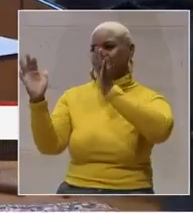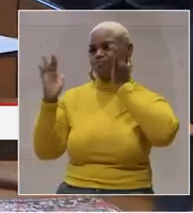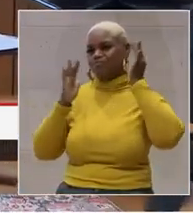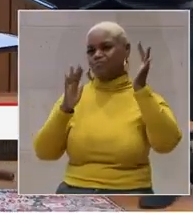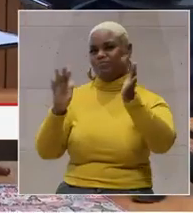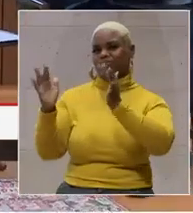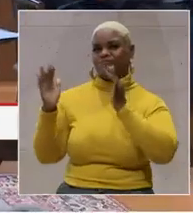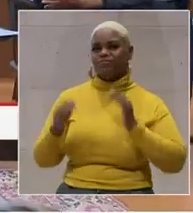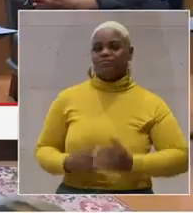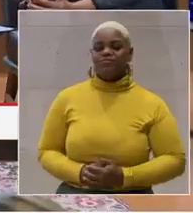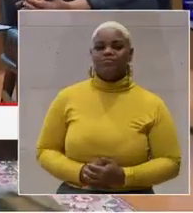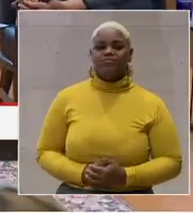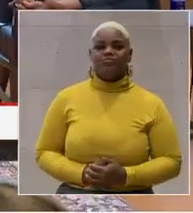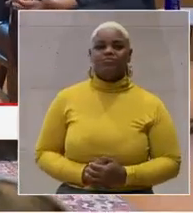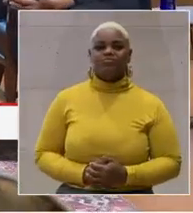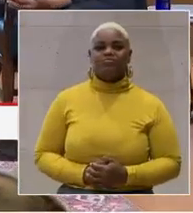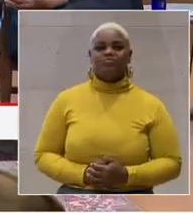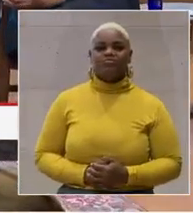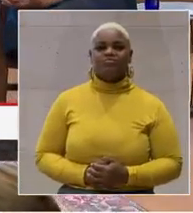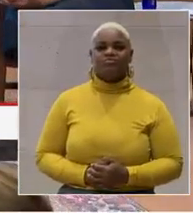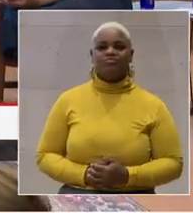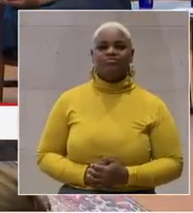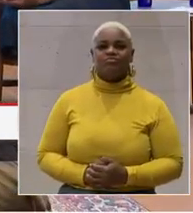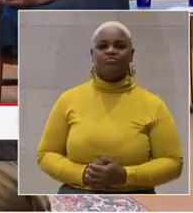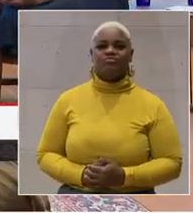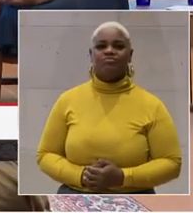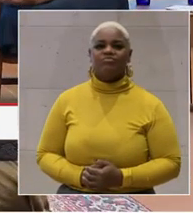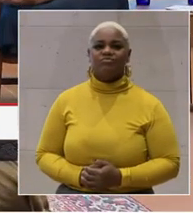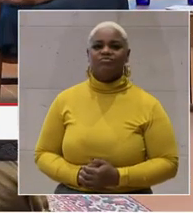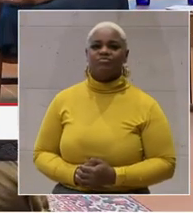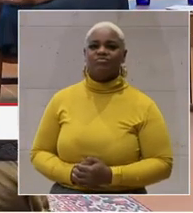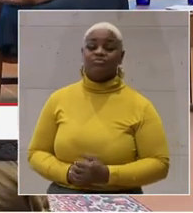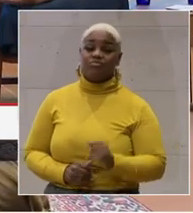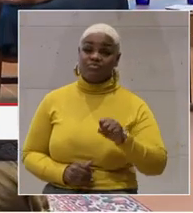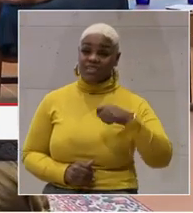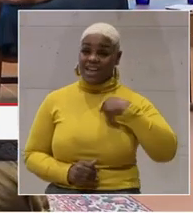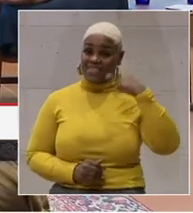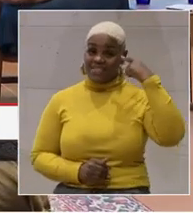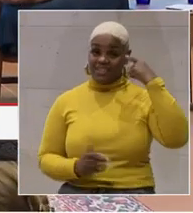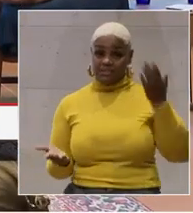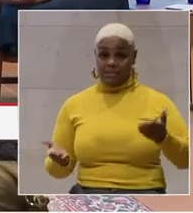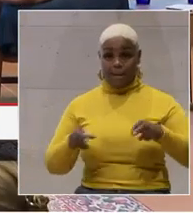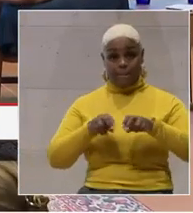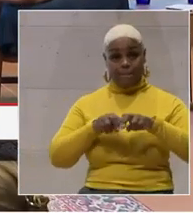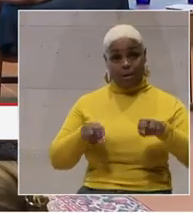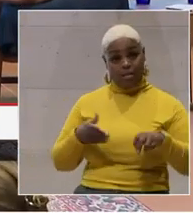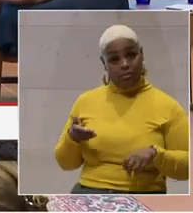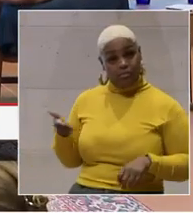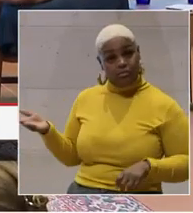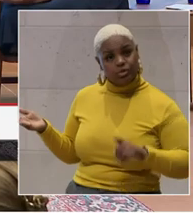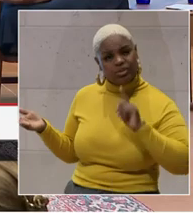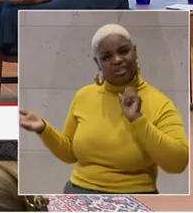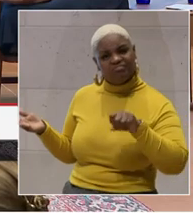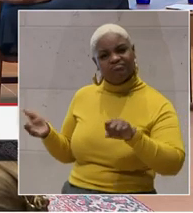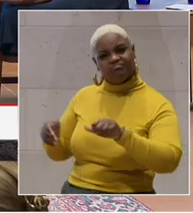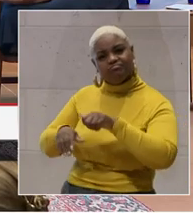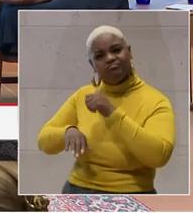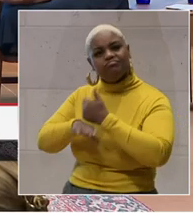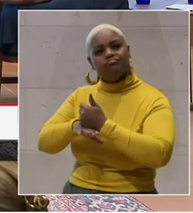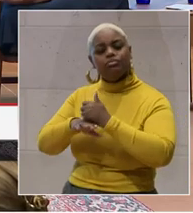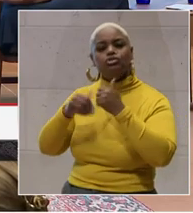Well, I think this panel has really established the challenge for us today to